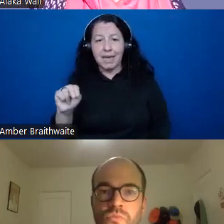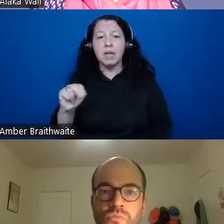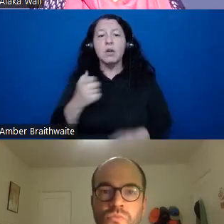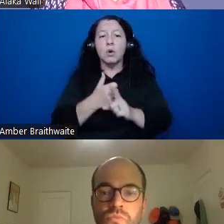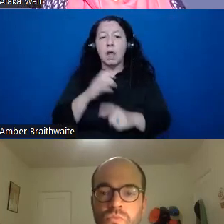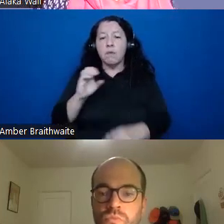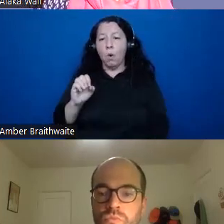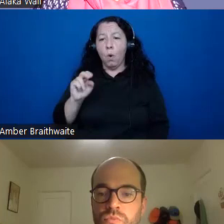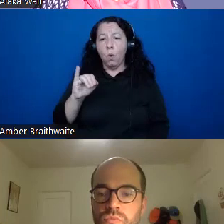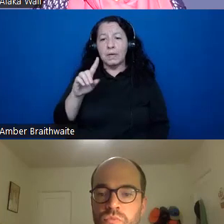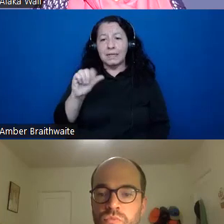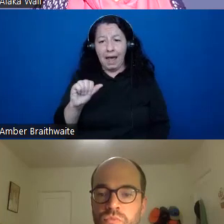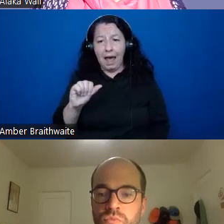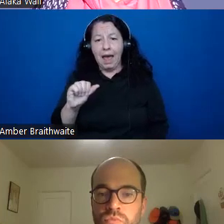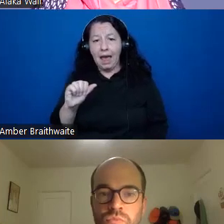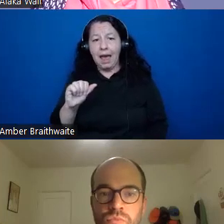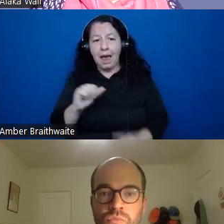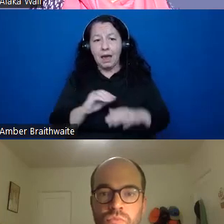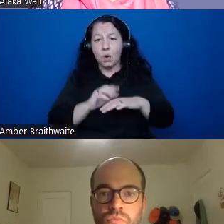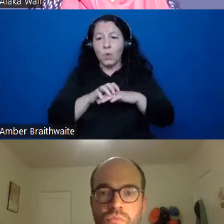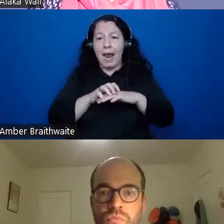Oneida raised bead worker, and